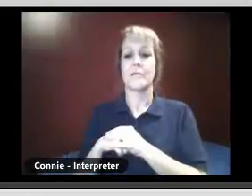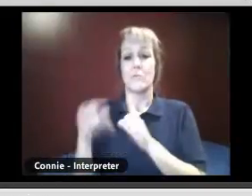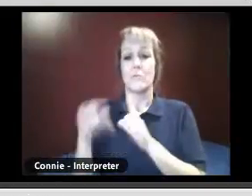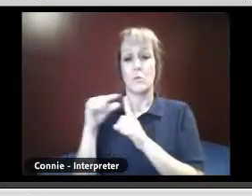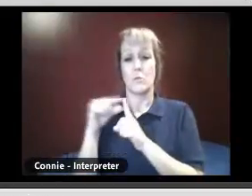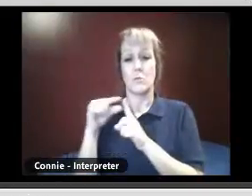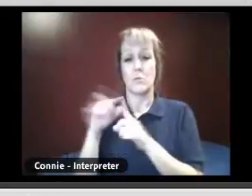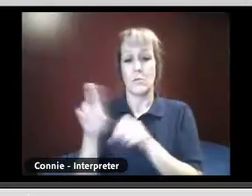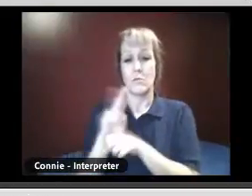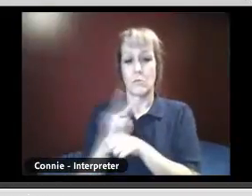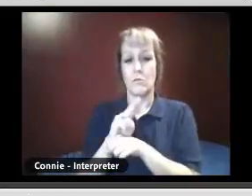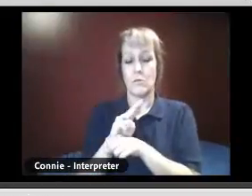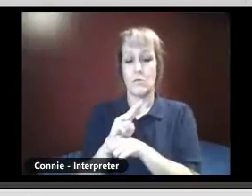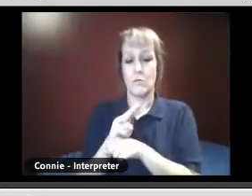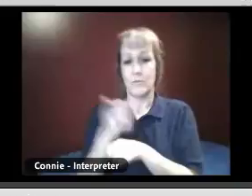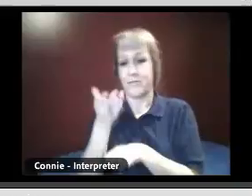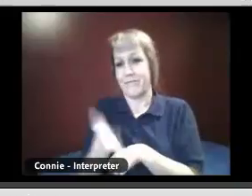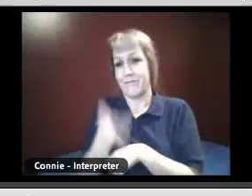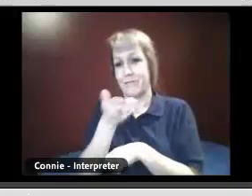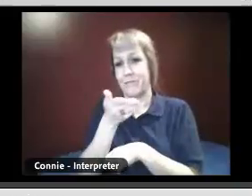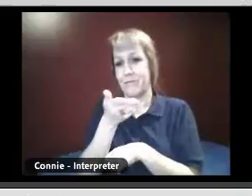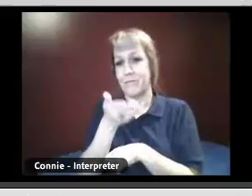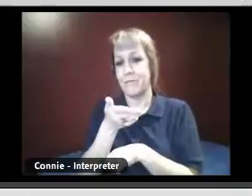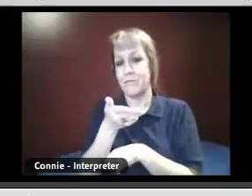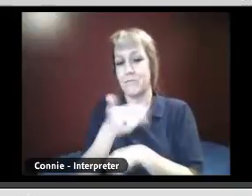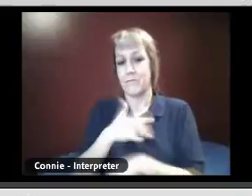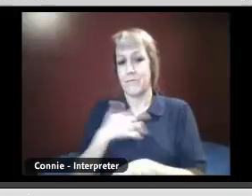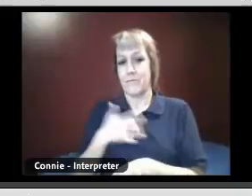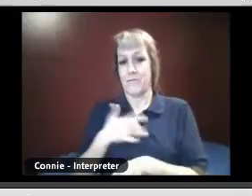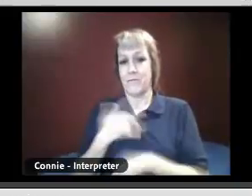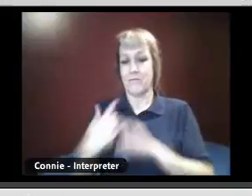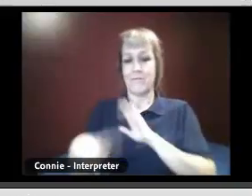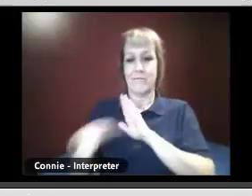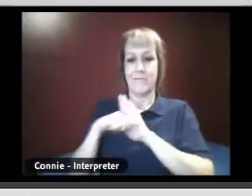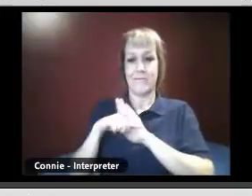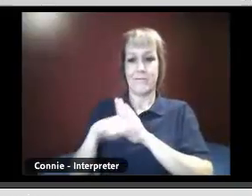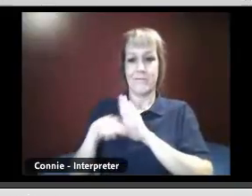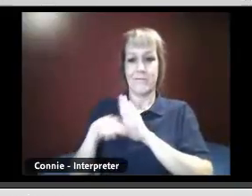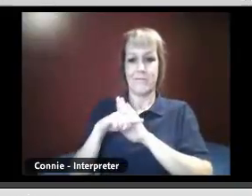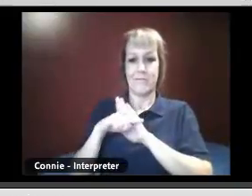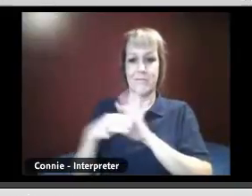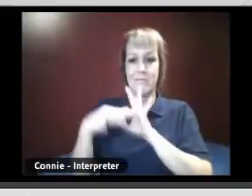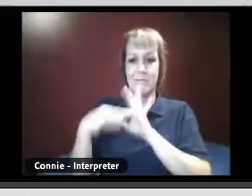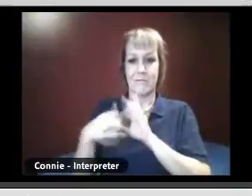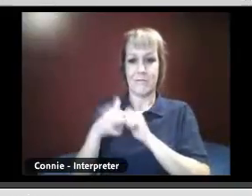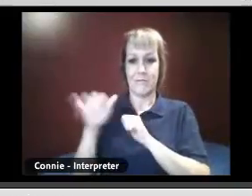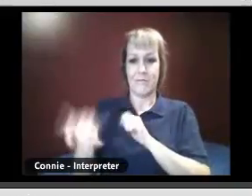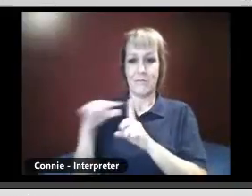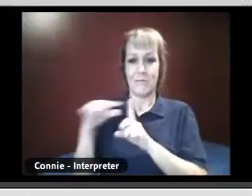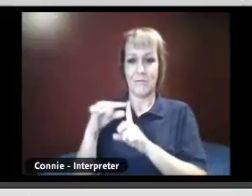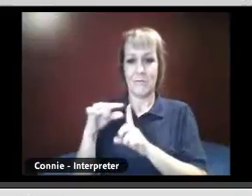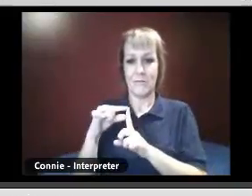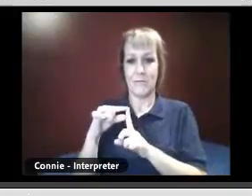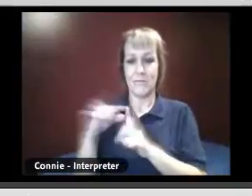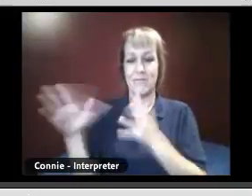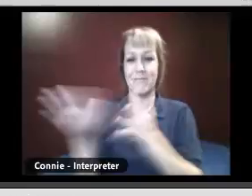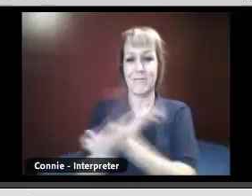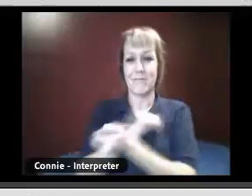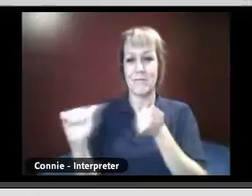are used here, there is a sense of negativity that comes out of them, because destructive